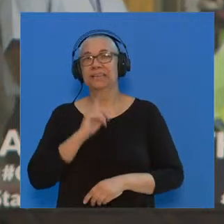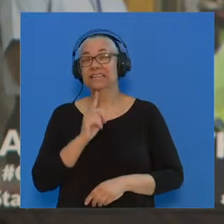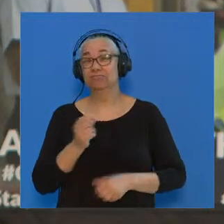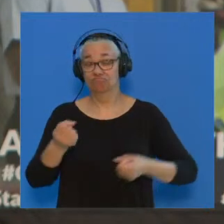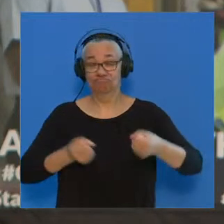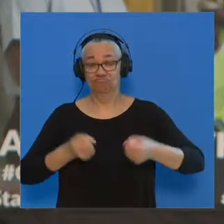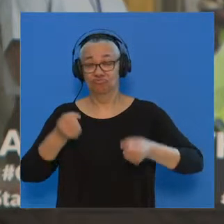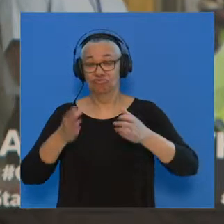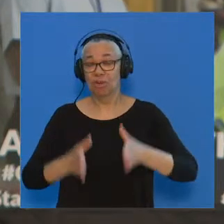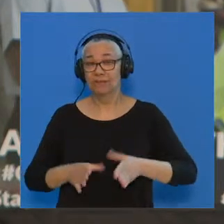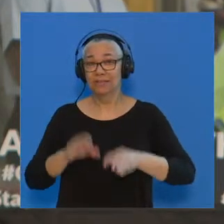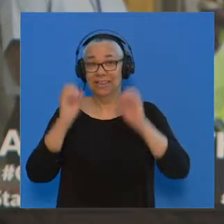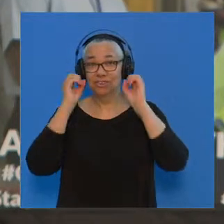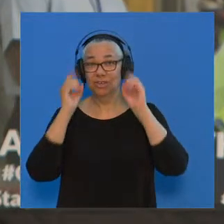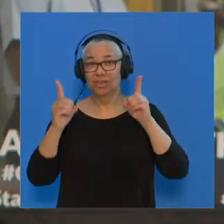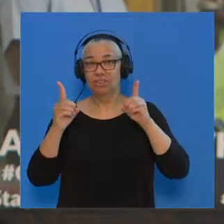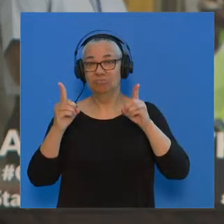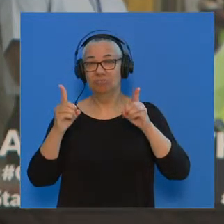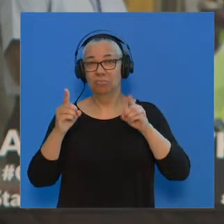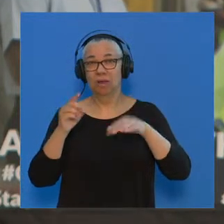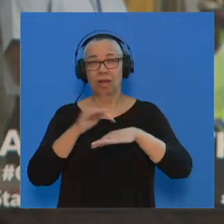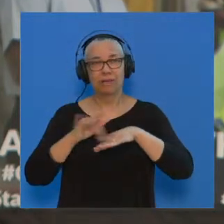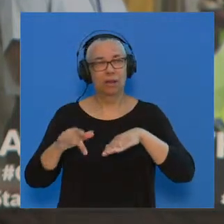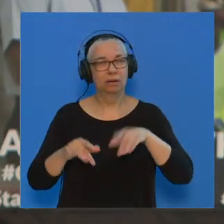TCD available and not open? Ooh.